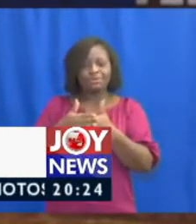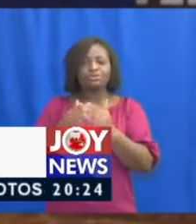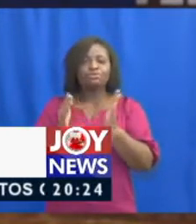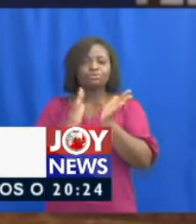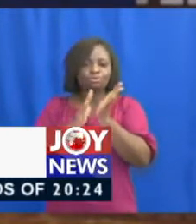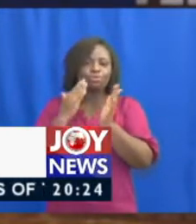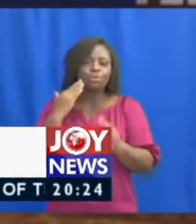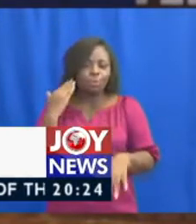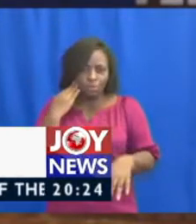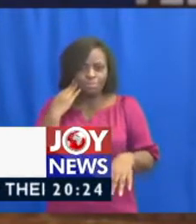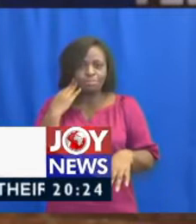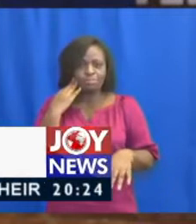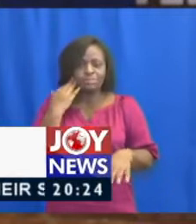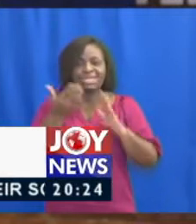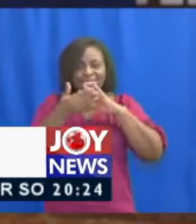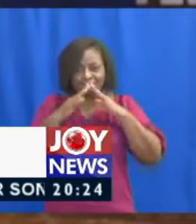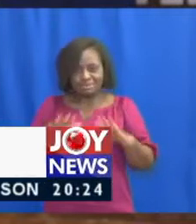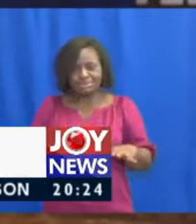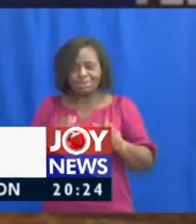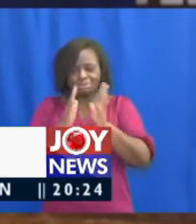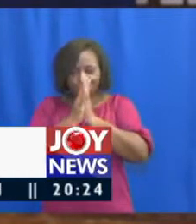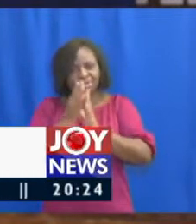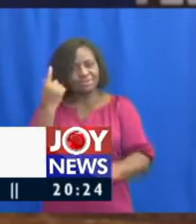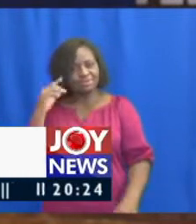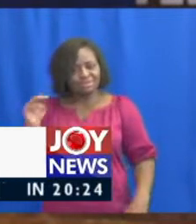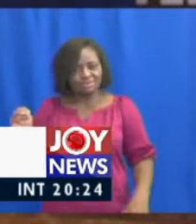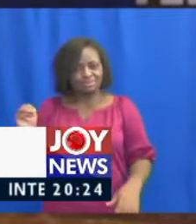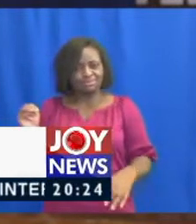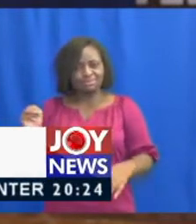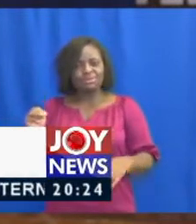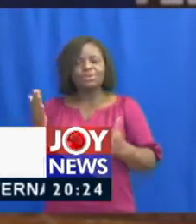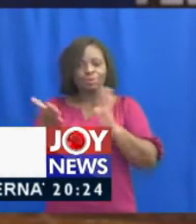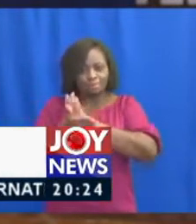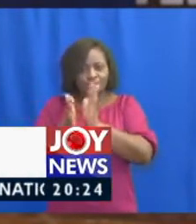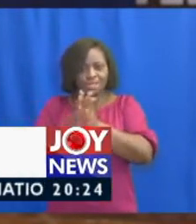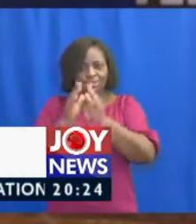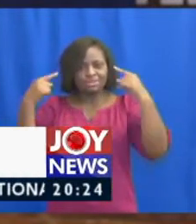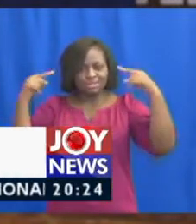kebashia ojogba. Mi soli ahame, mi ama ye nkunim.